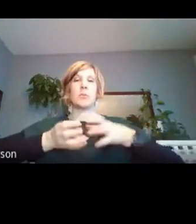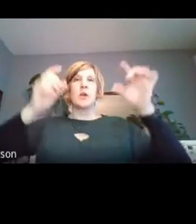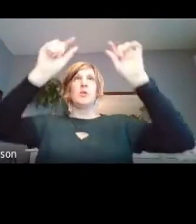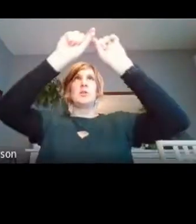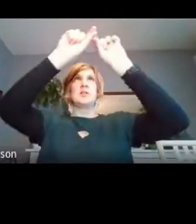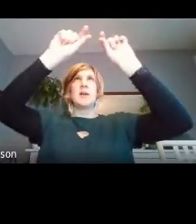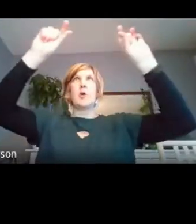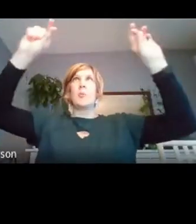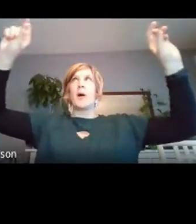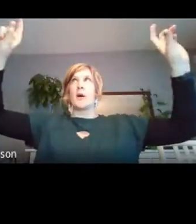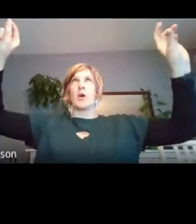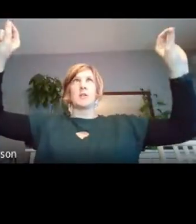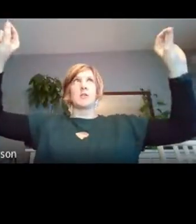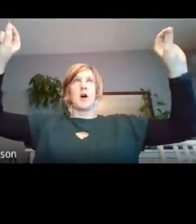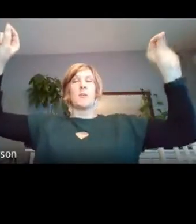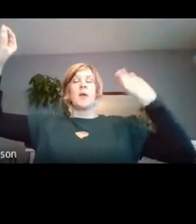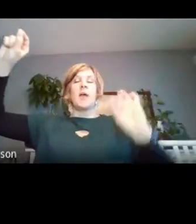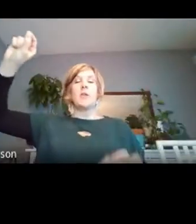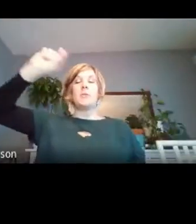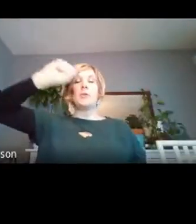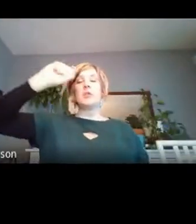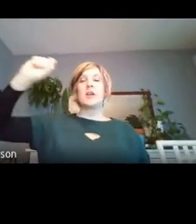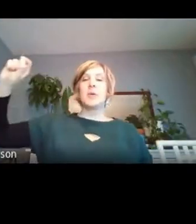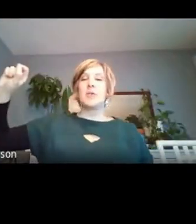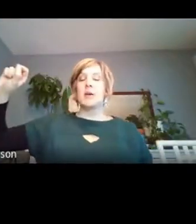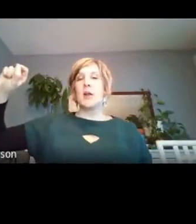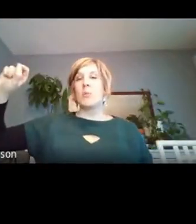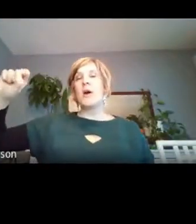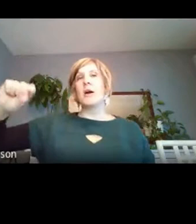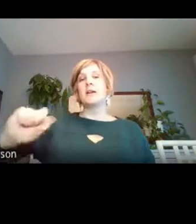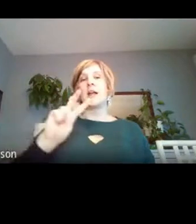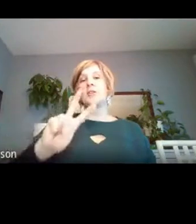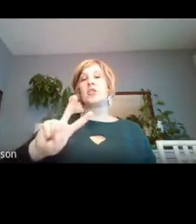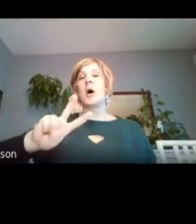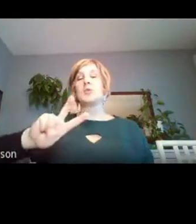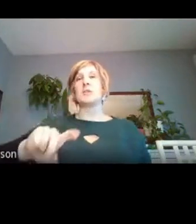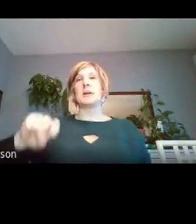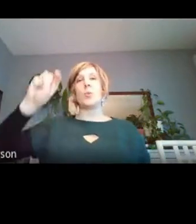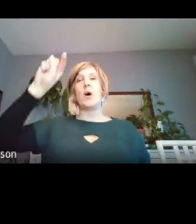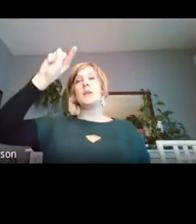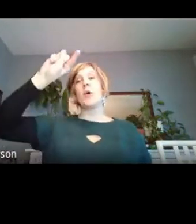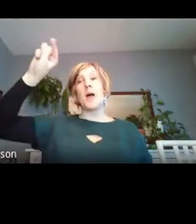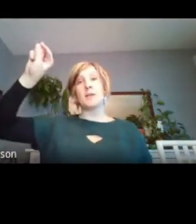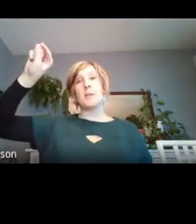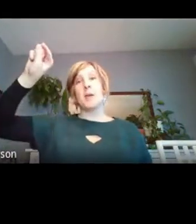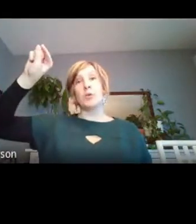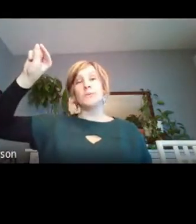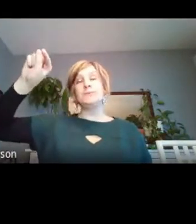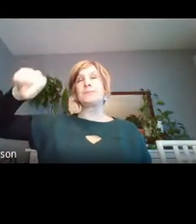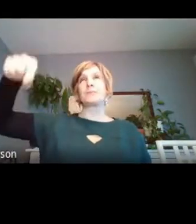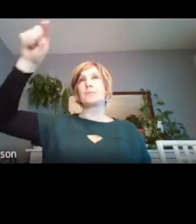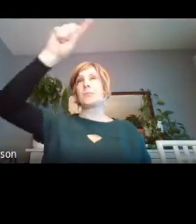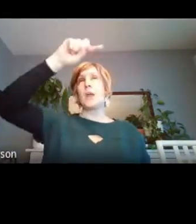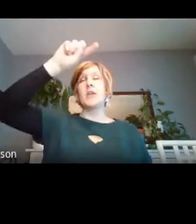breakout room you get this yellow bar across the top and the beautiful thing about that yellow bar it has two options in it one is go back to the main